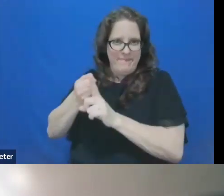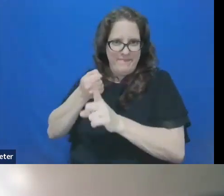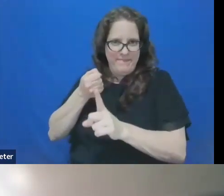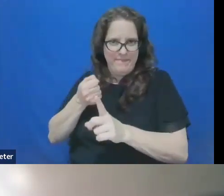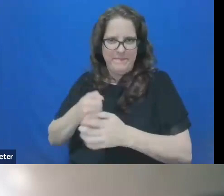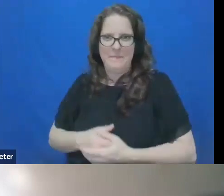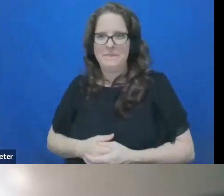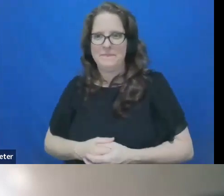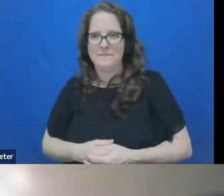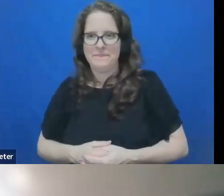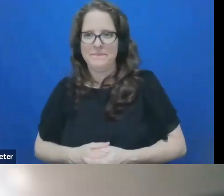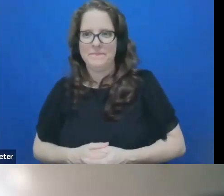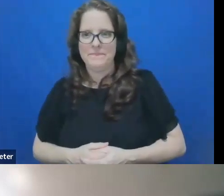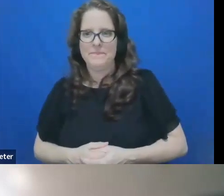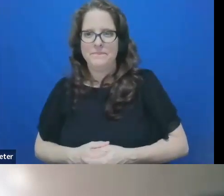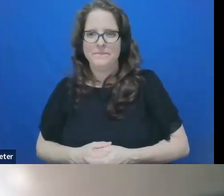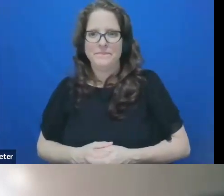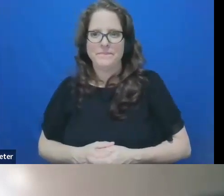it just depends.